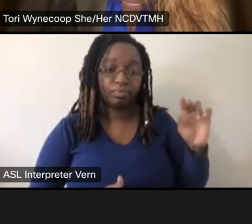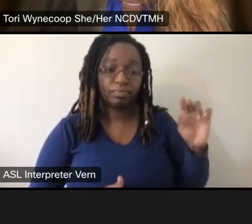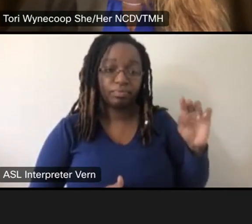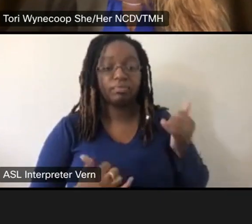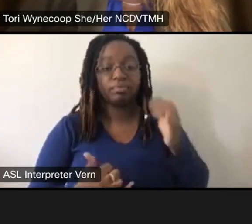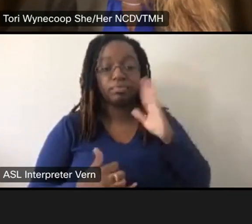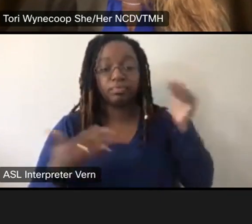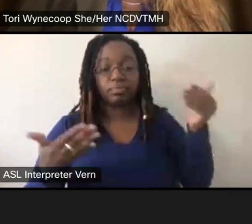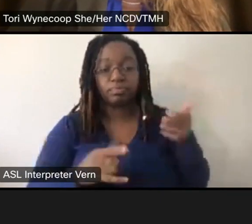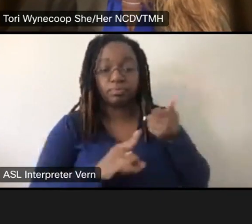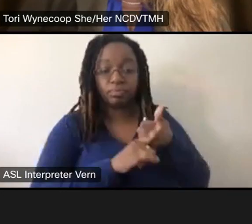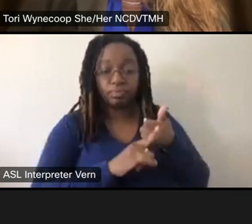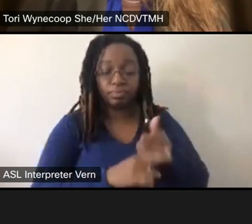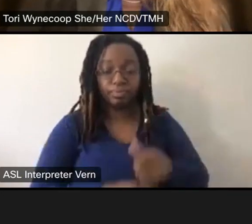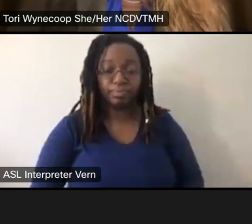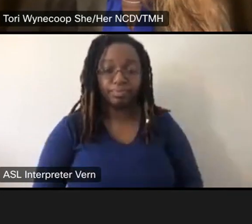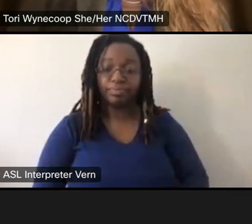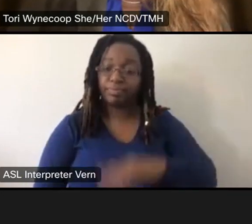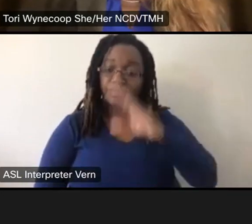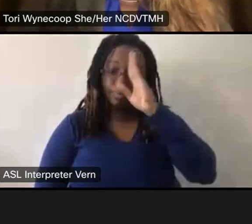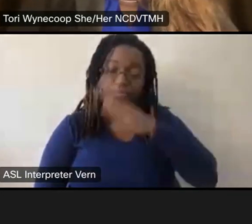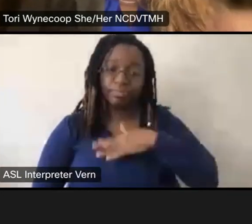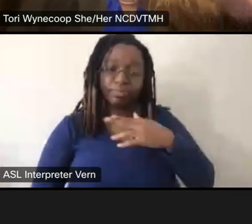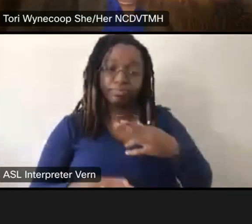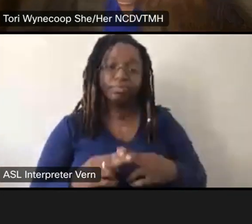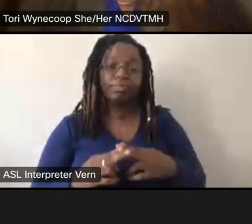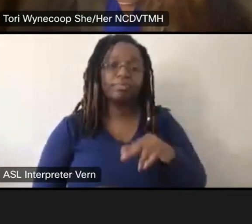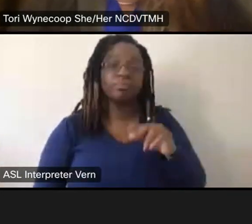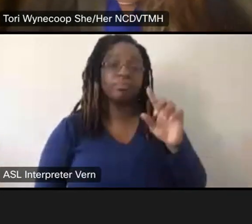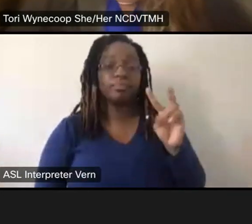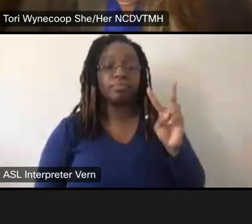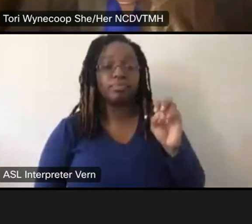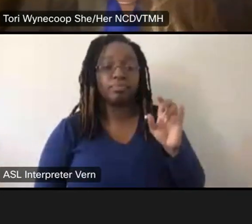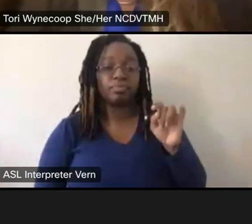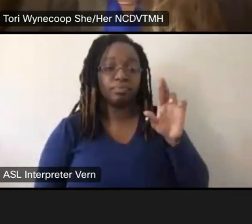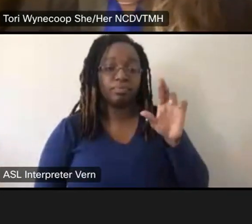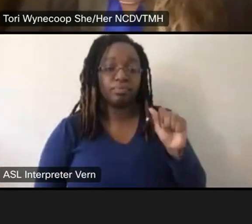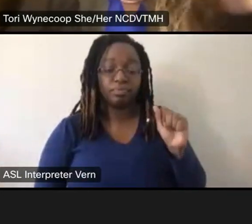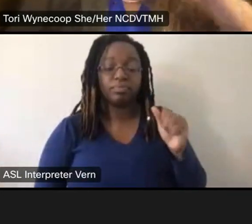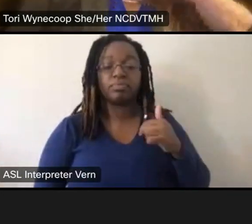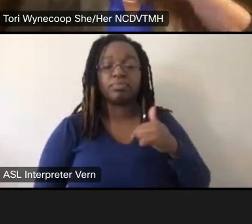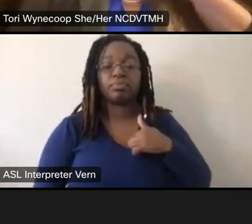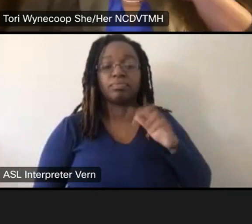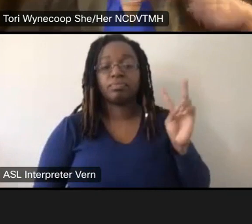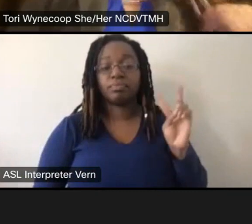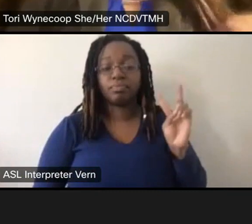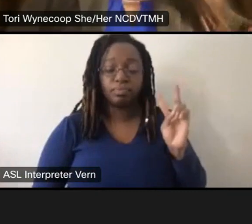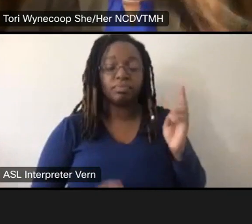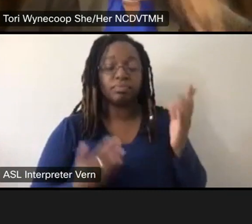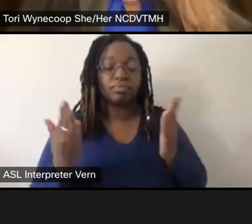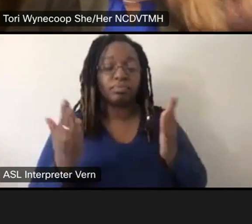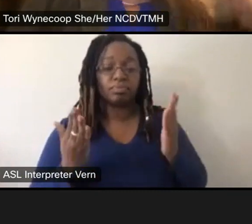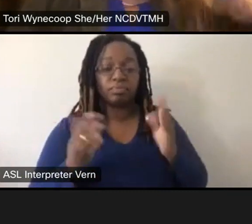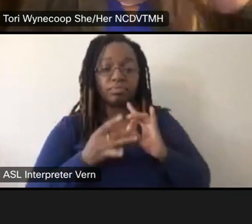Hello, everyone. My name is Victoria Ferguson-Young. I am the Victim Services Coordinator for the National Clearinghouse on Abuse in Later